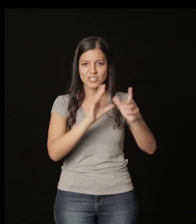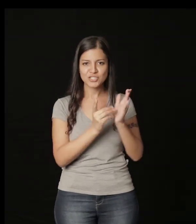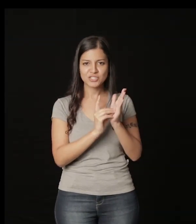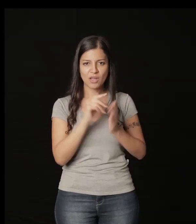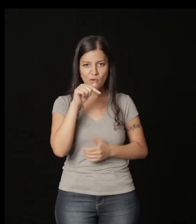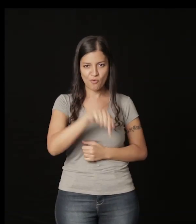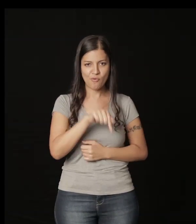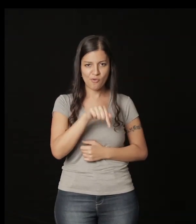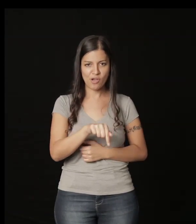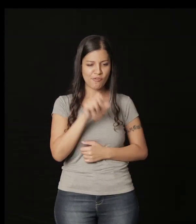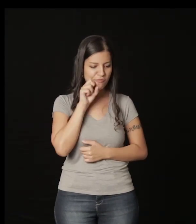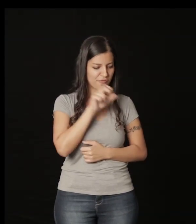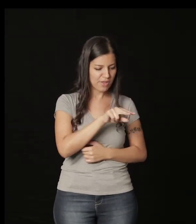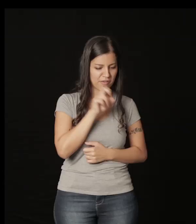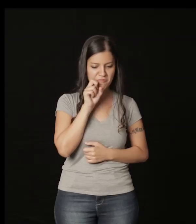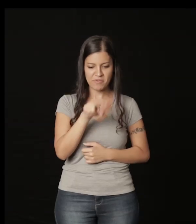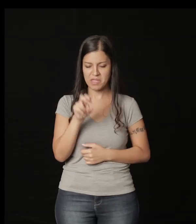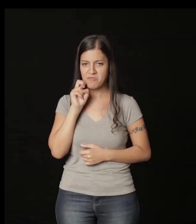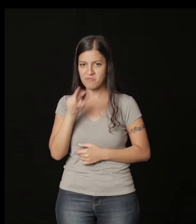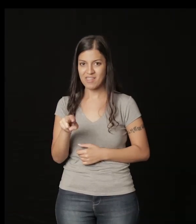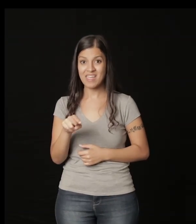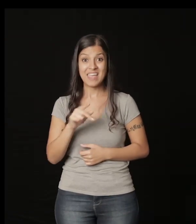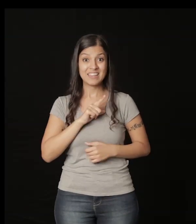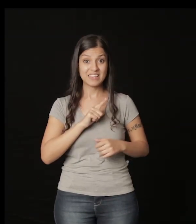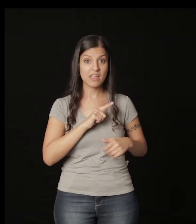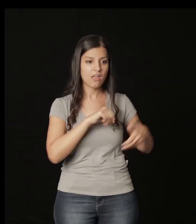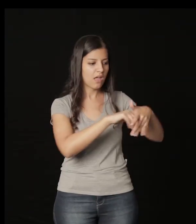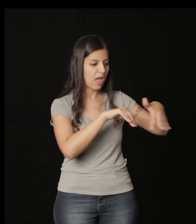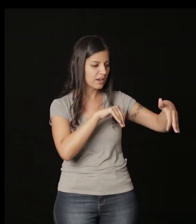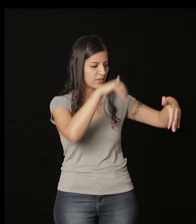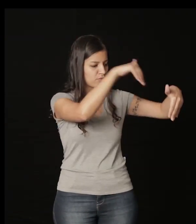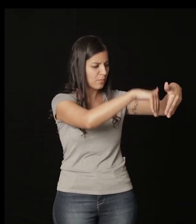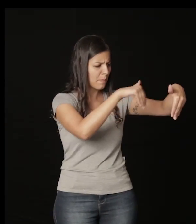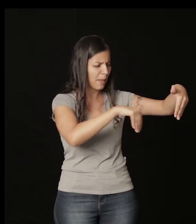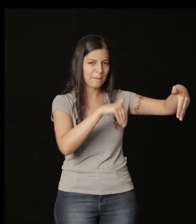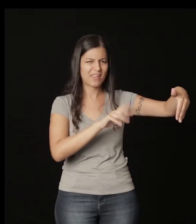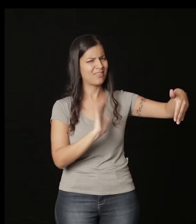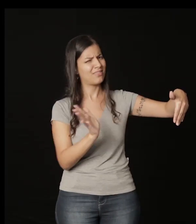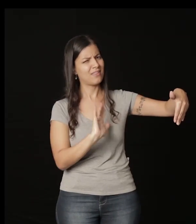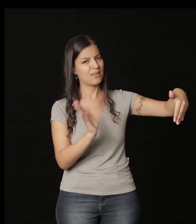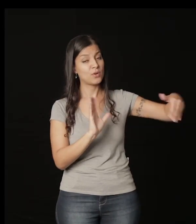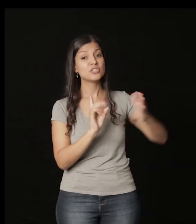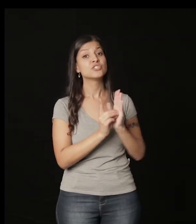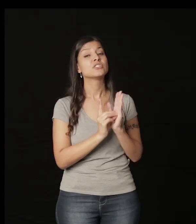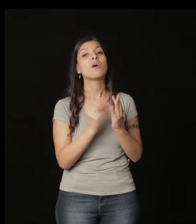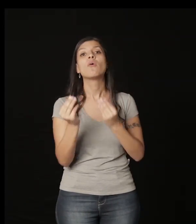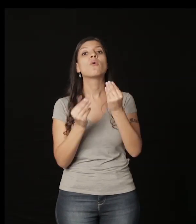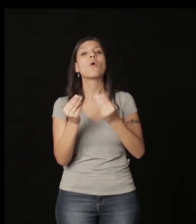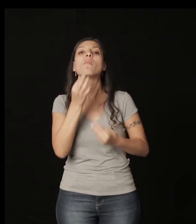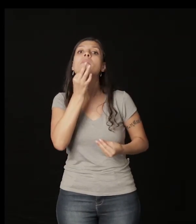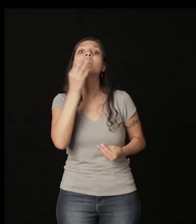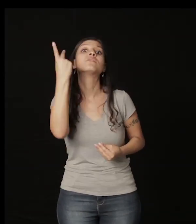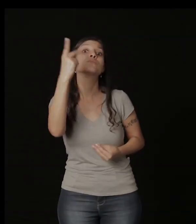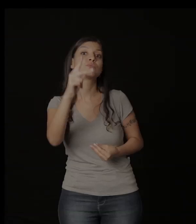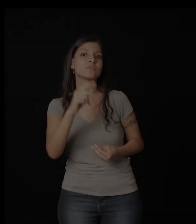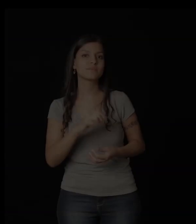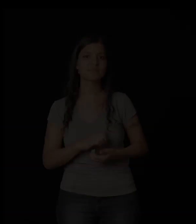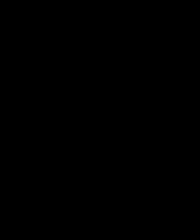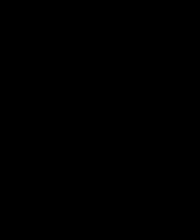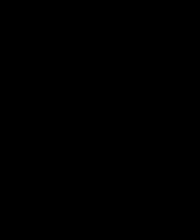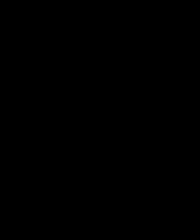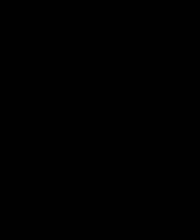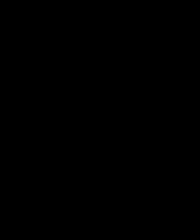as imagens digitais do mundo de hoje, que não tem mais esse tipo de arquivamento, como é que vocês veem isso?